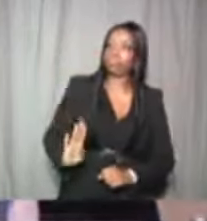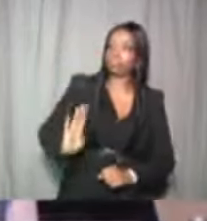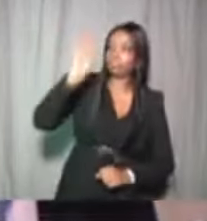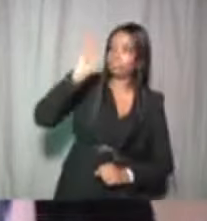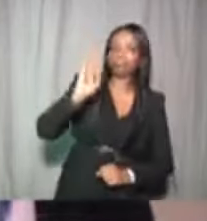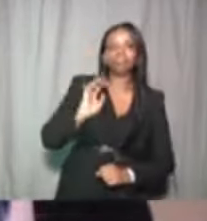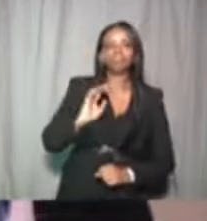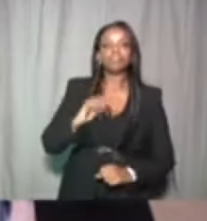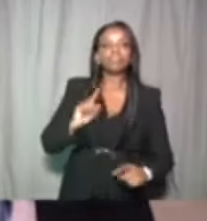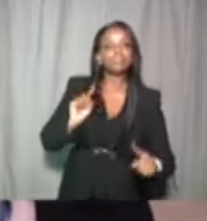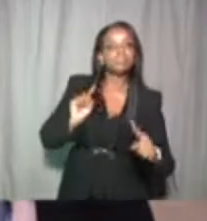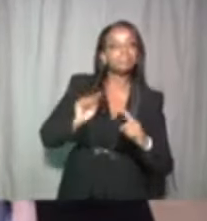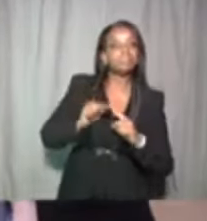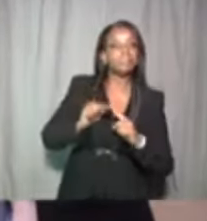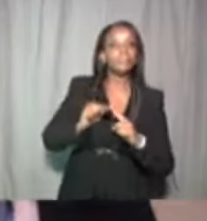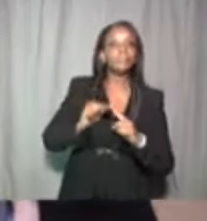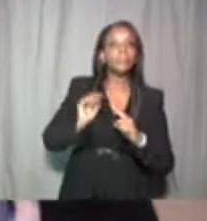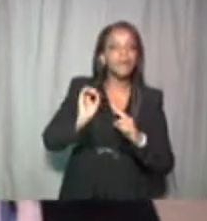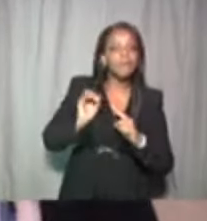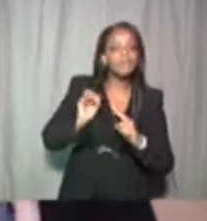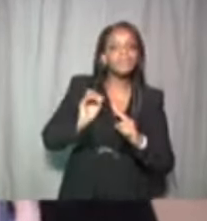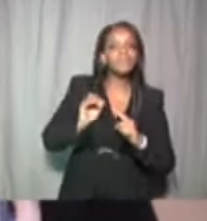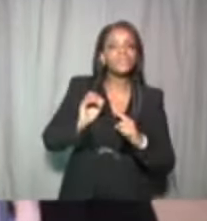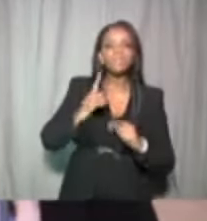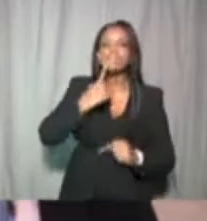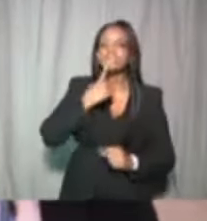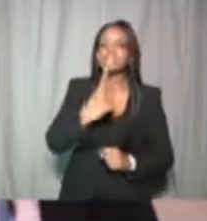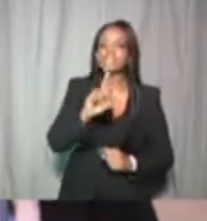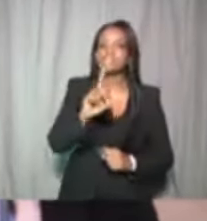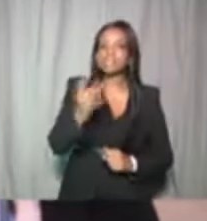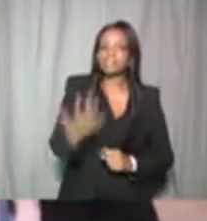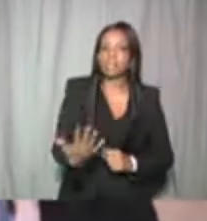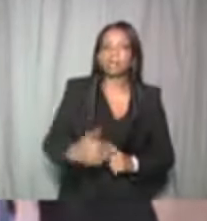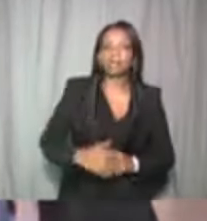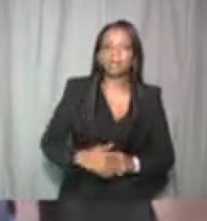pointing to a fact that in the house